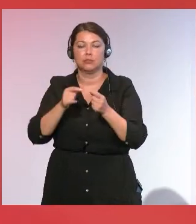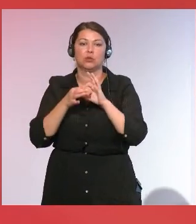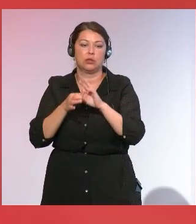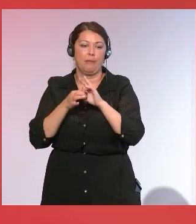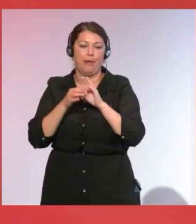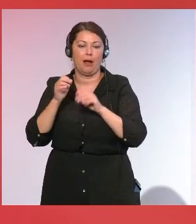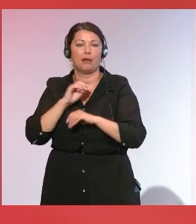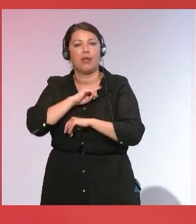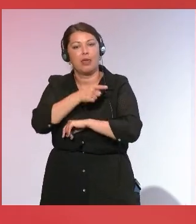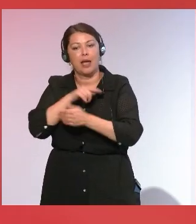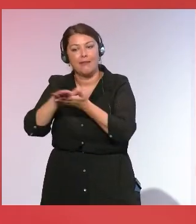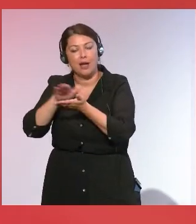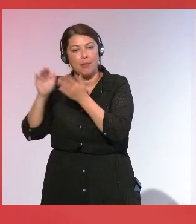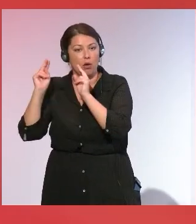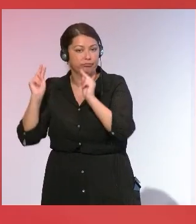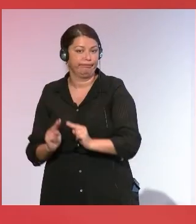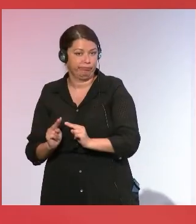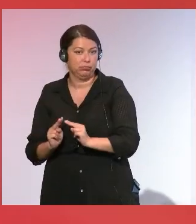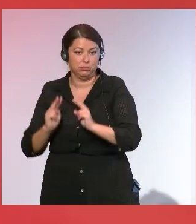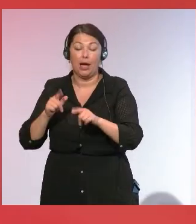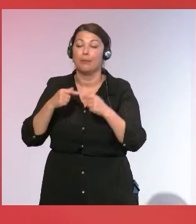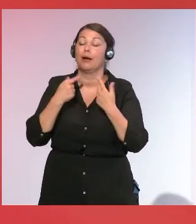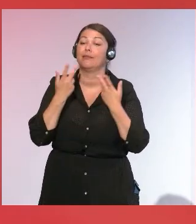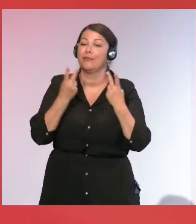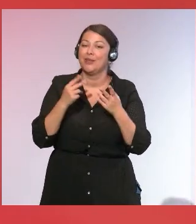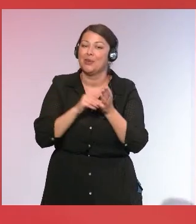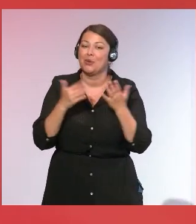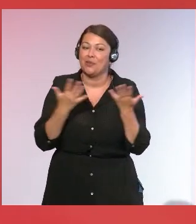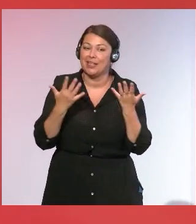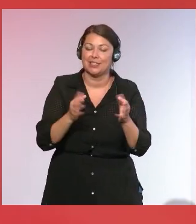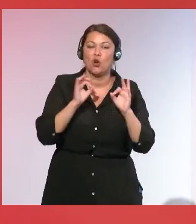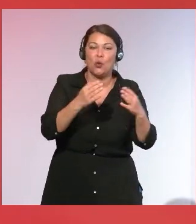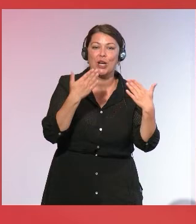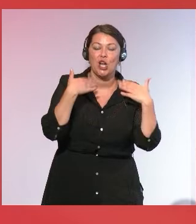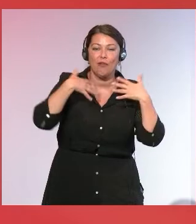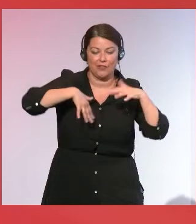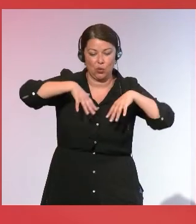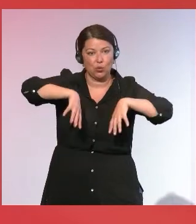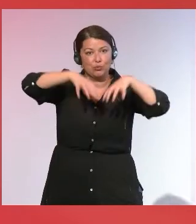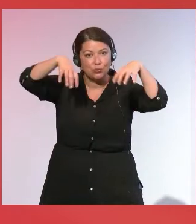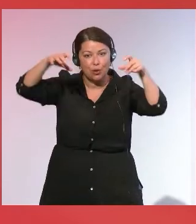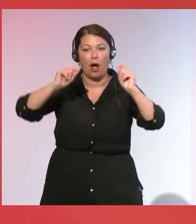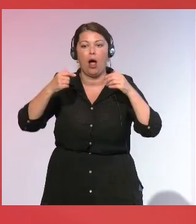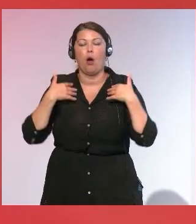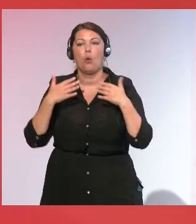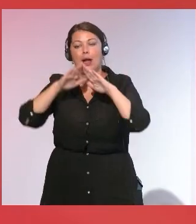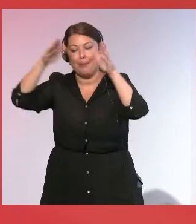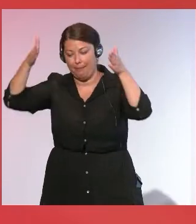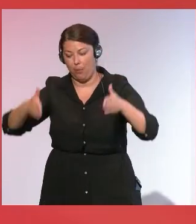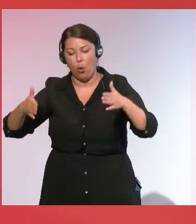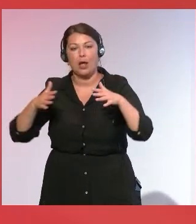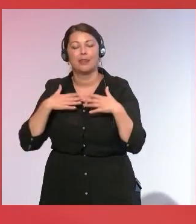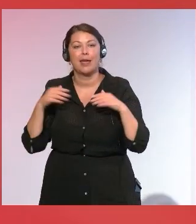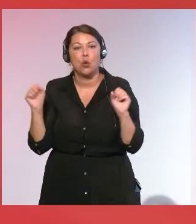But we also need to ensure good ventilation options, good means of cooling the building. making sure the indoor air quality is